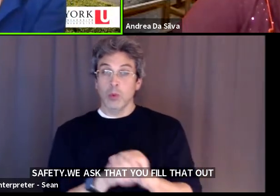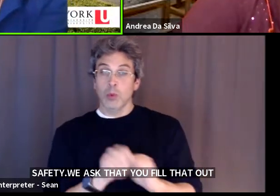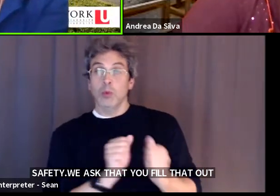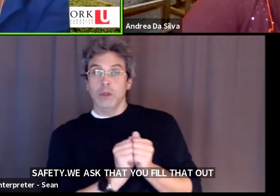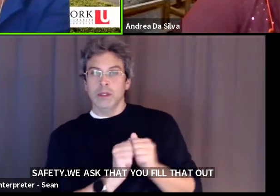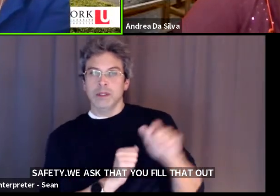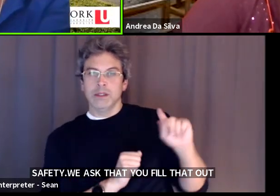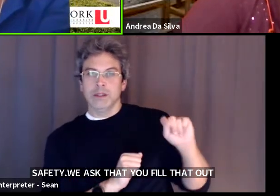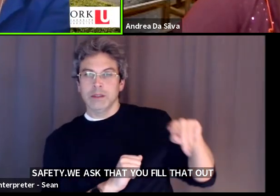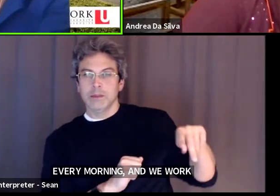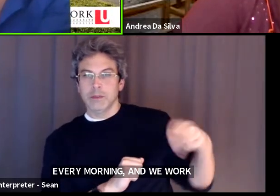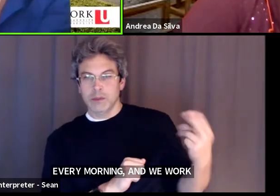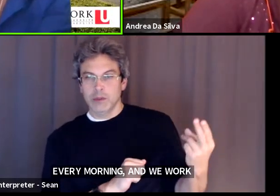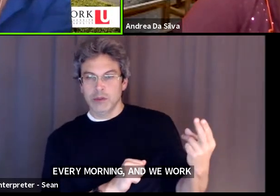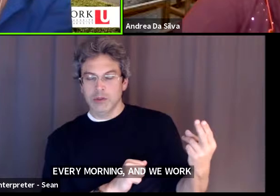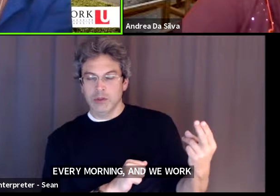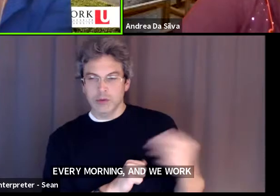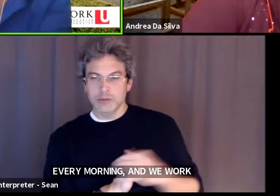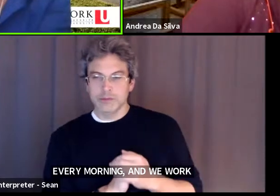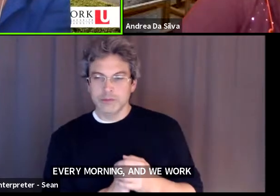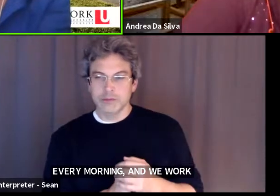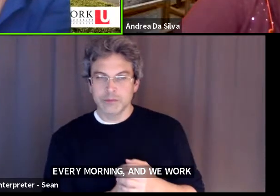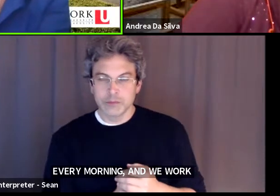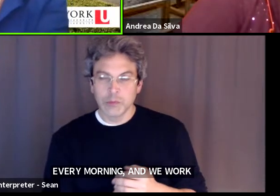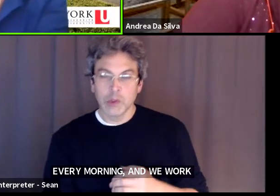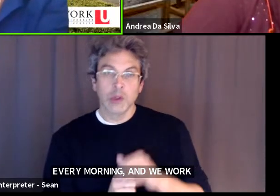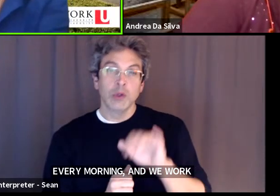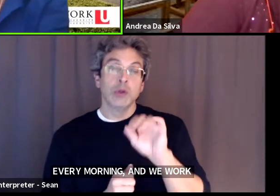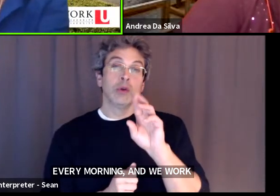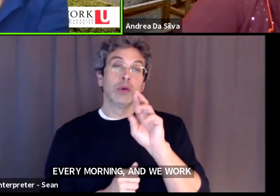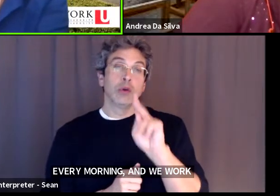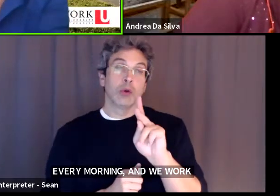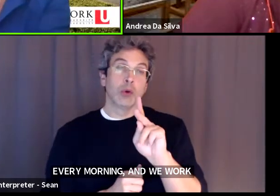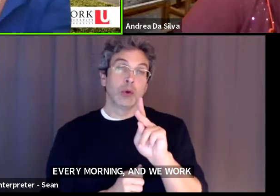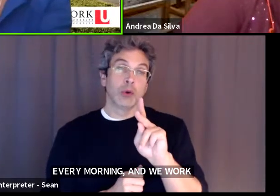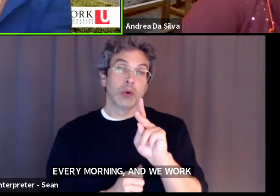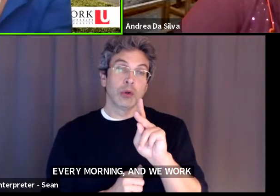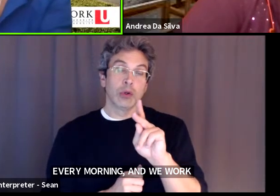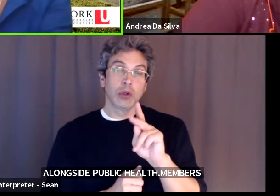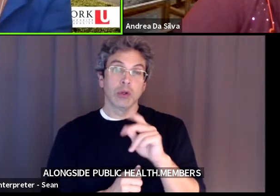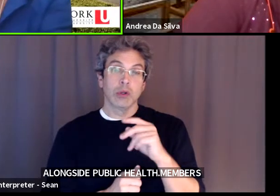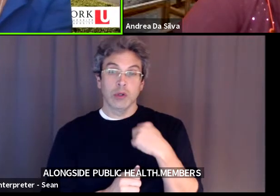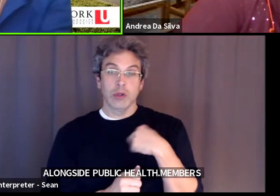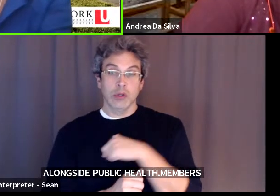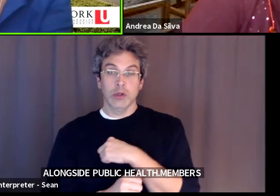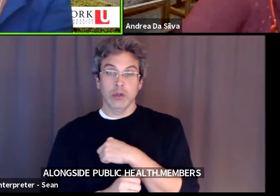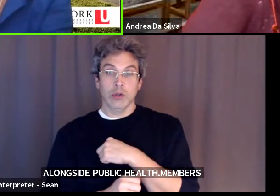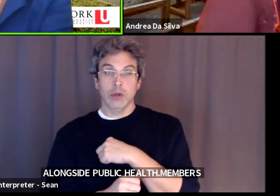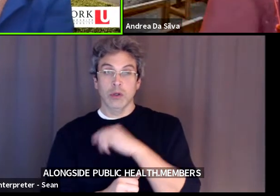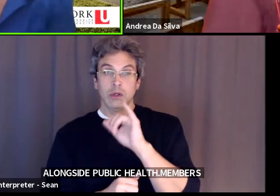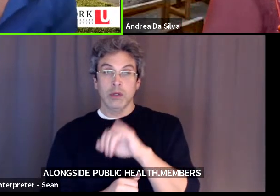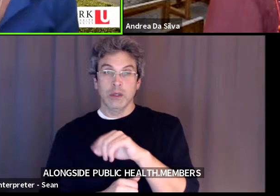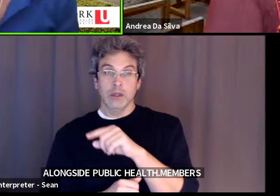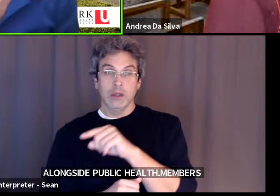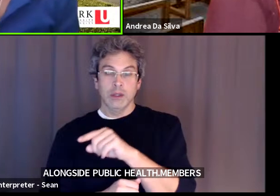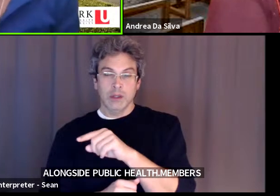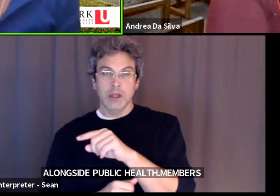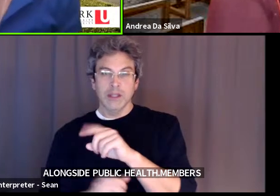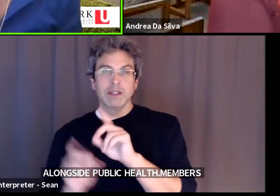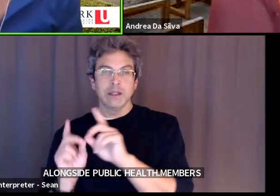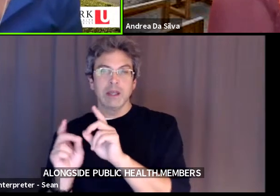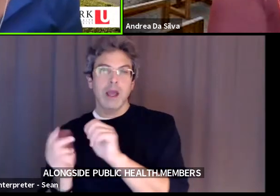Members from our York apartments, which are very different than our undergraduate